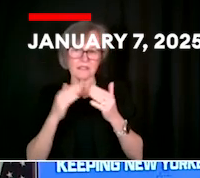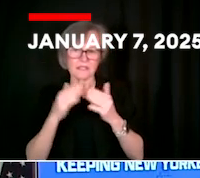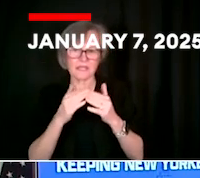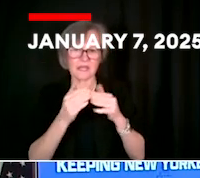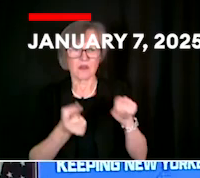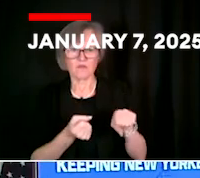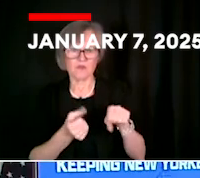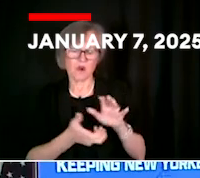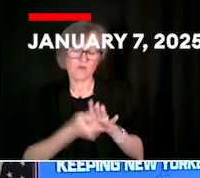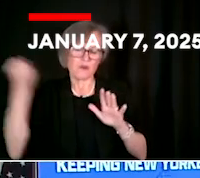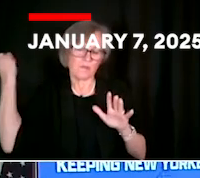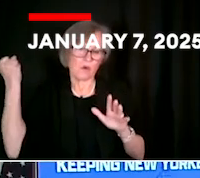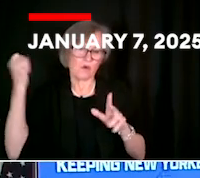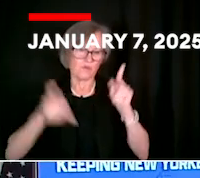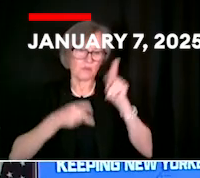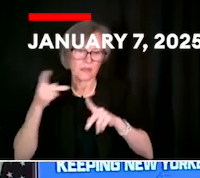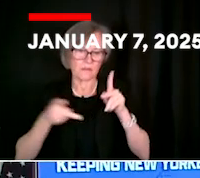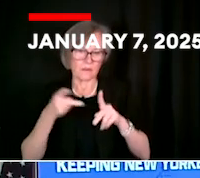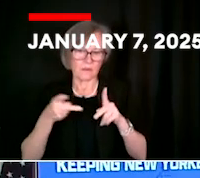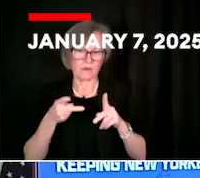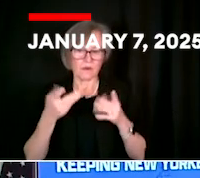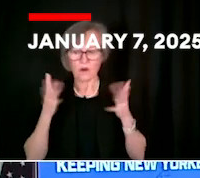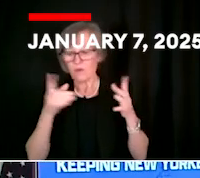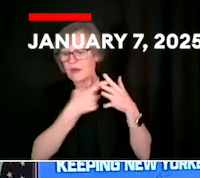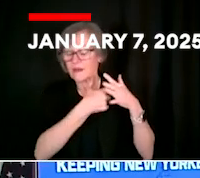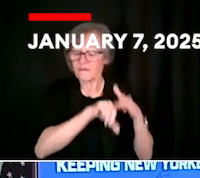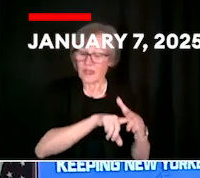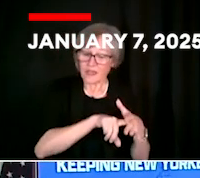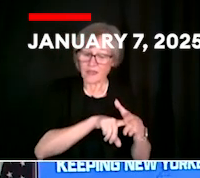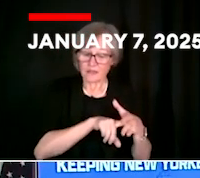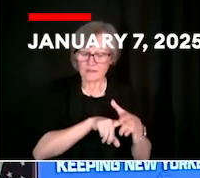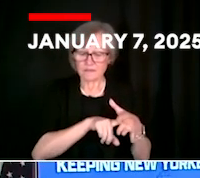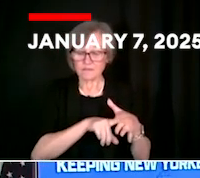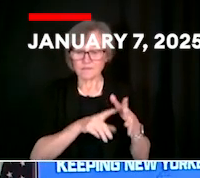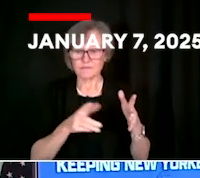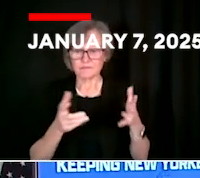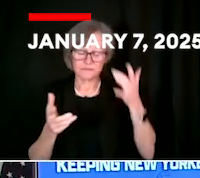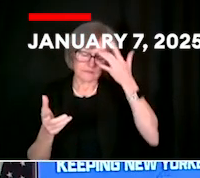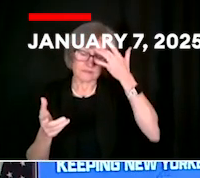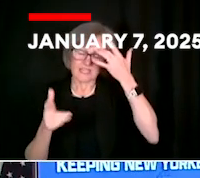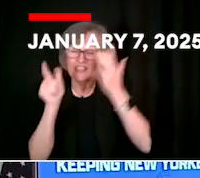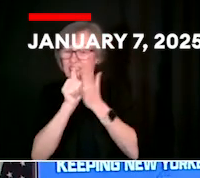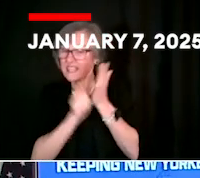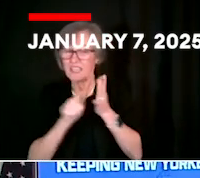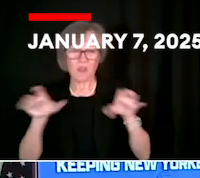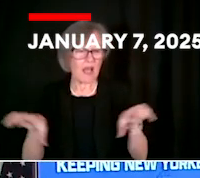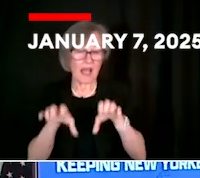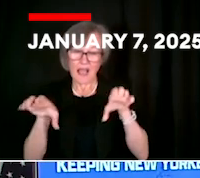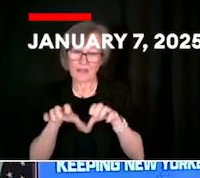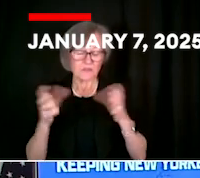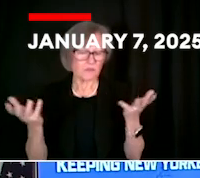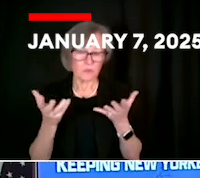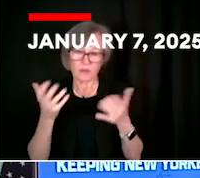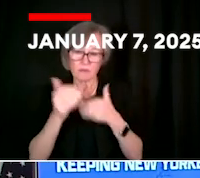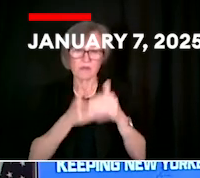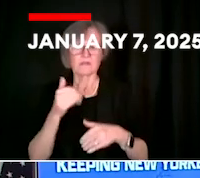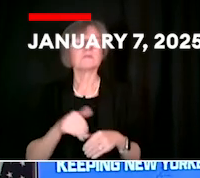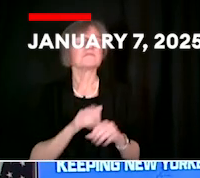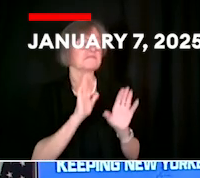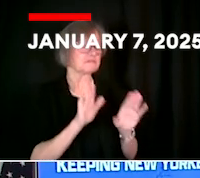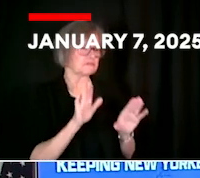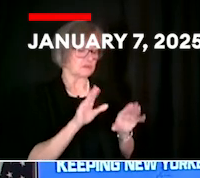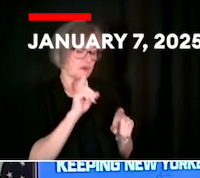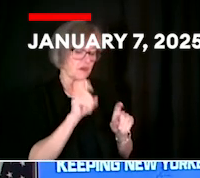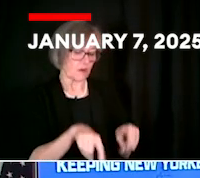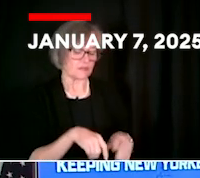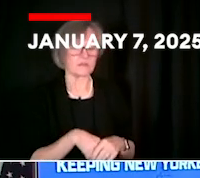they remove, if it's already in effect? Is it to sort of discourage question. legal action? What would happen? Yeah, no, great question. Second question, can I